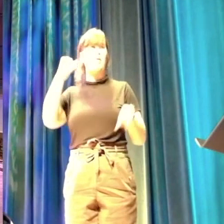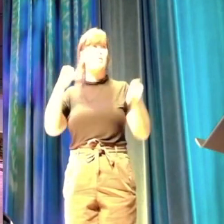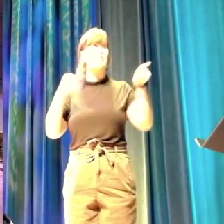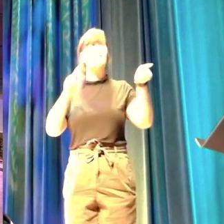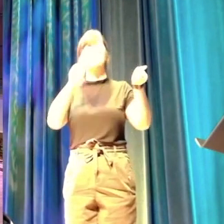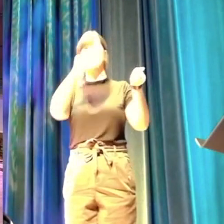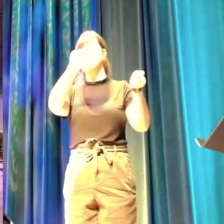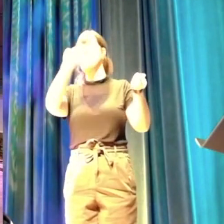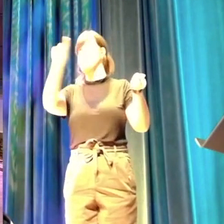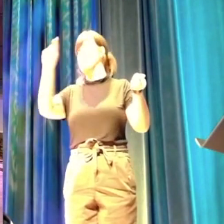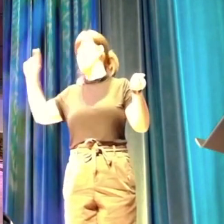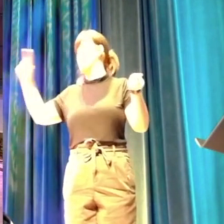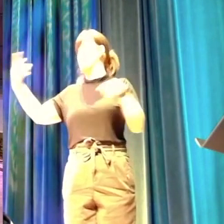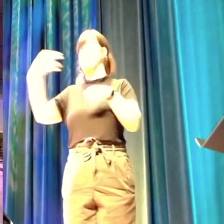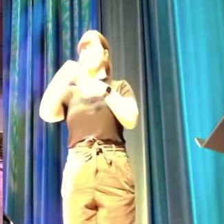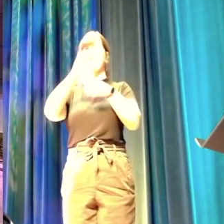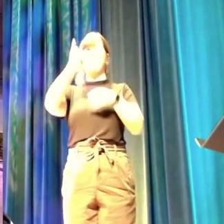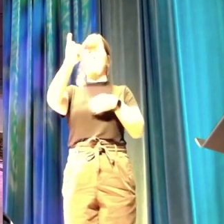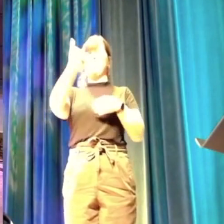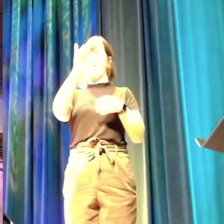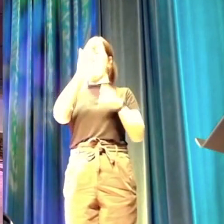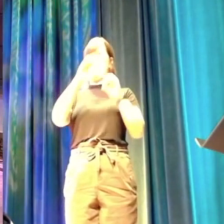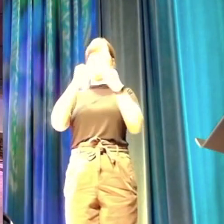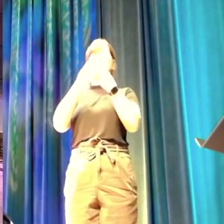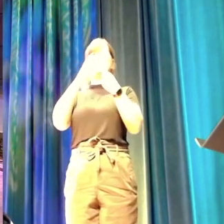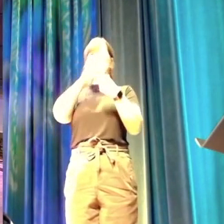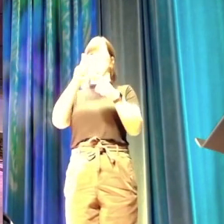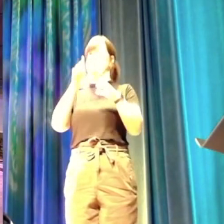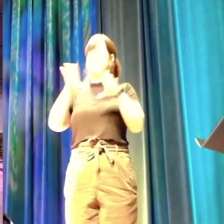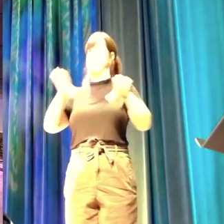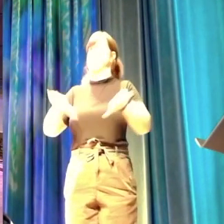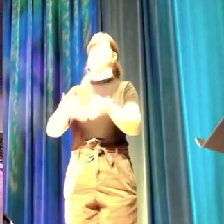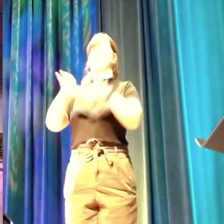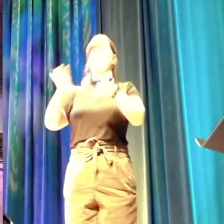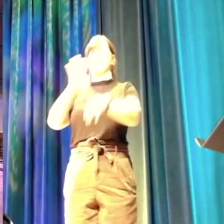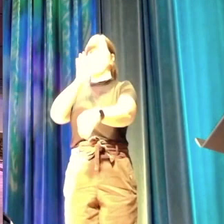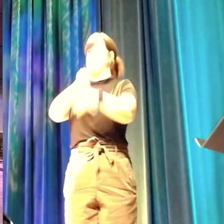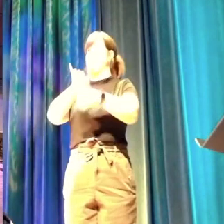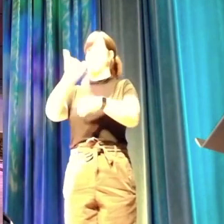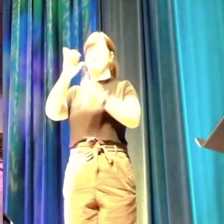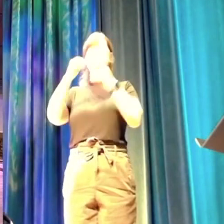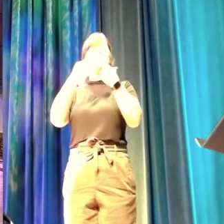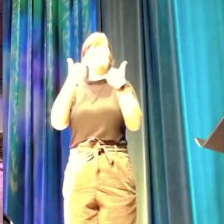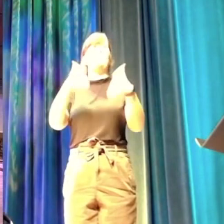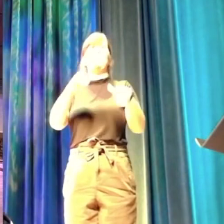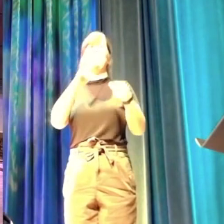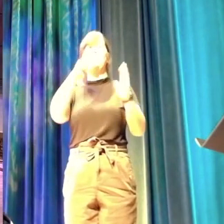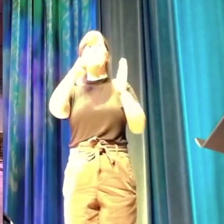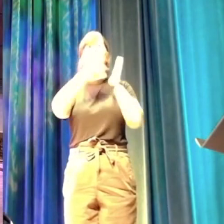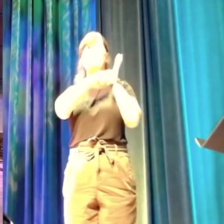of us that were members and really active in this, in